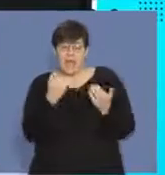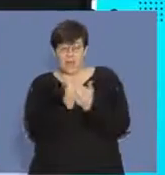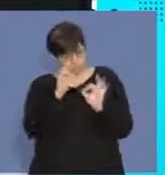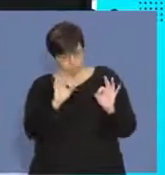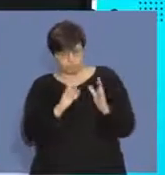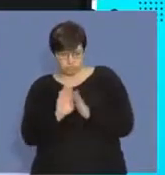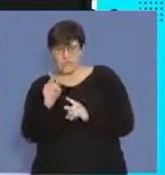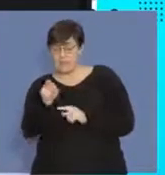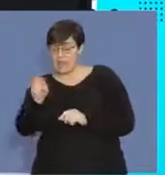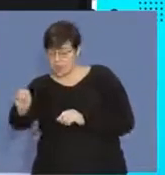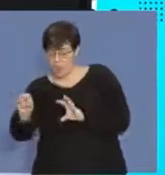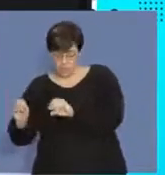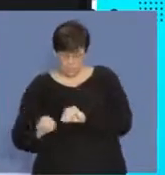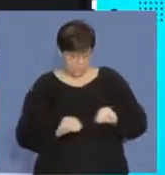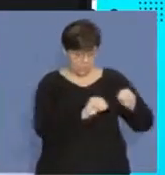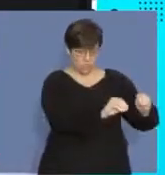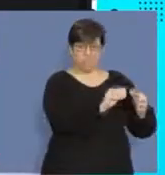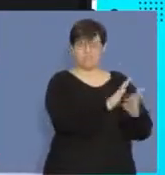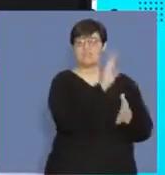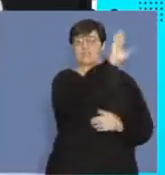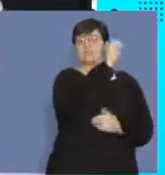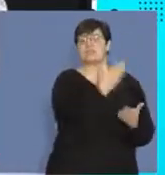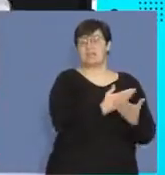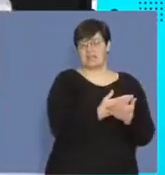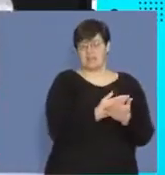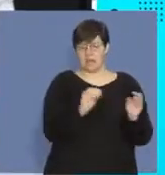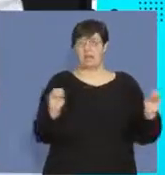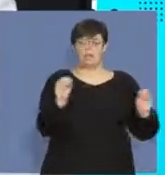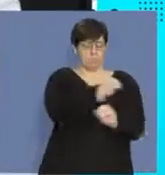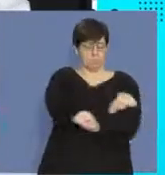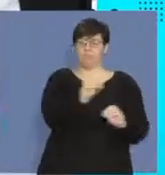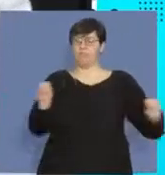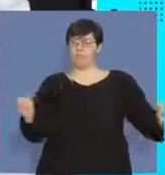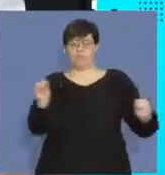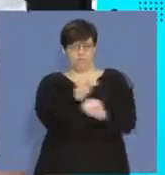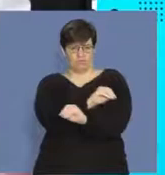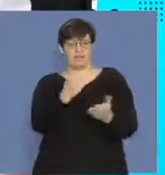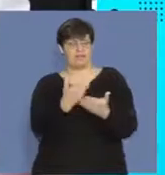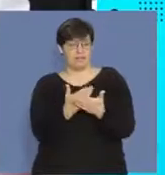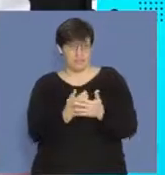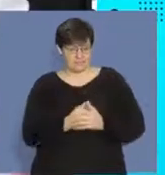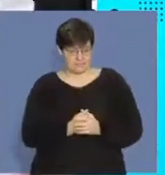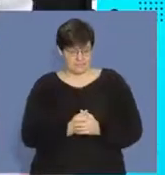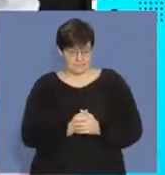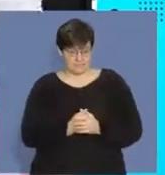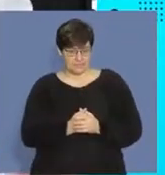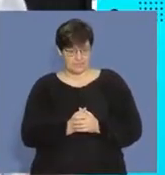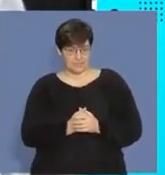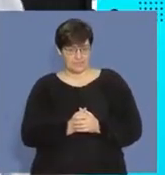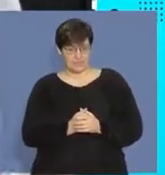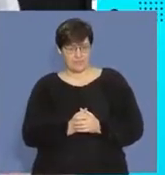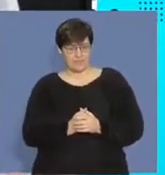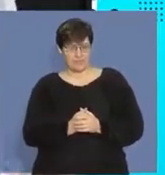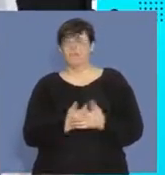General standard rate 15%, and the zero rated basket has a rate of 0%. Okay? An example